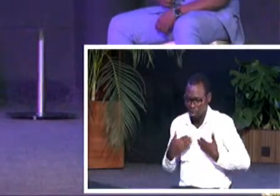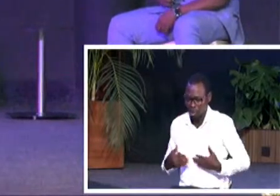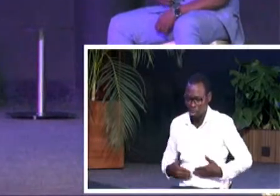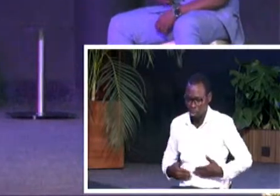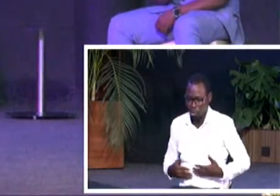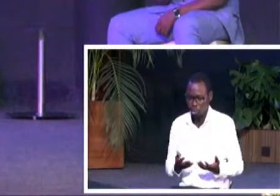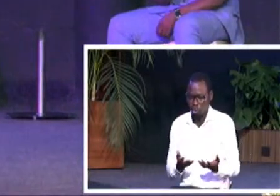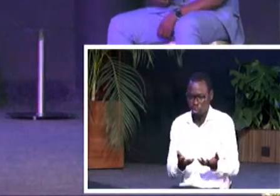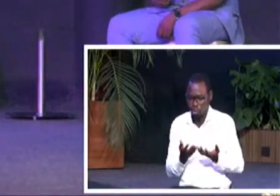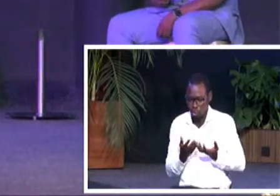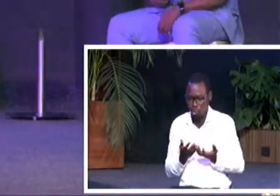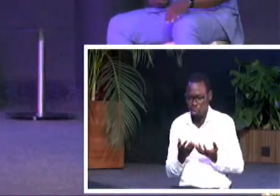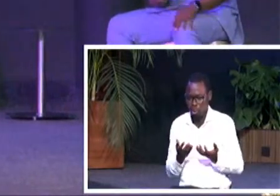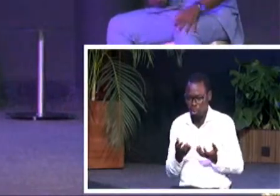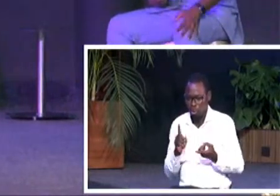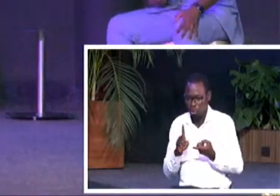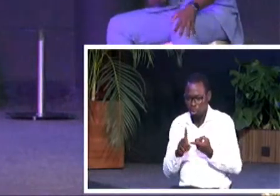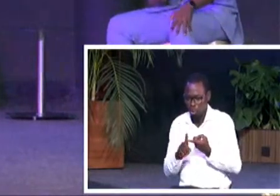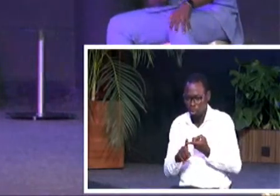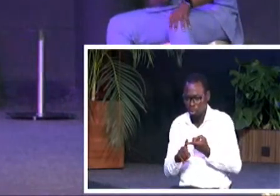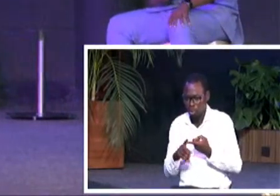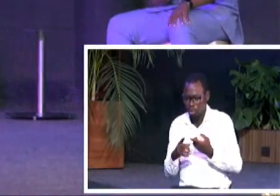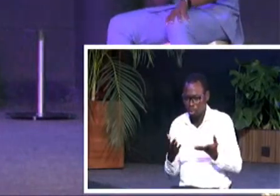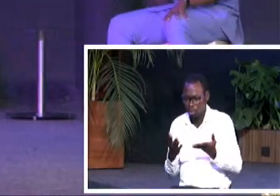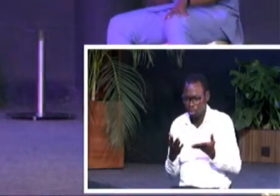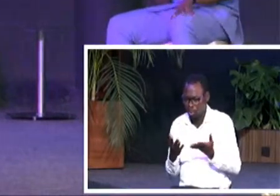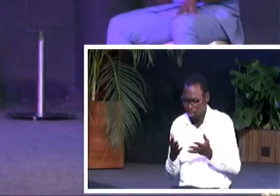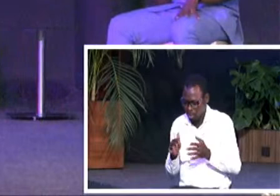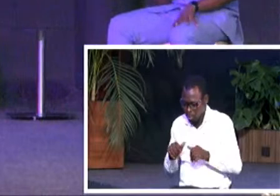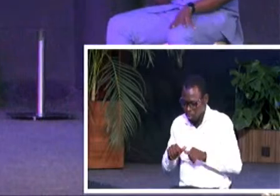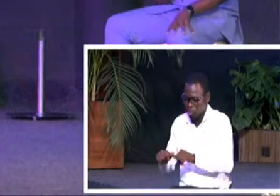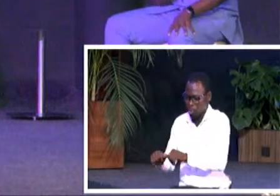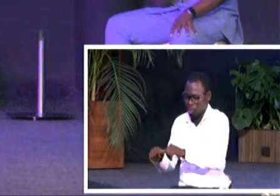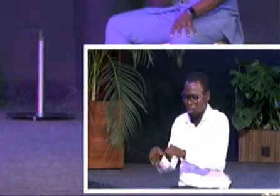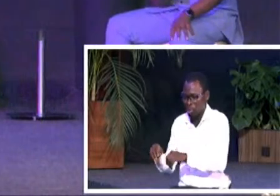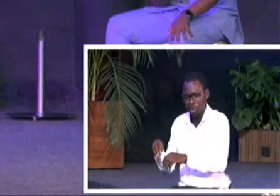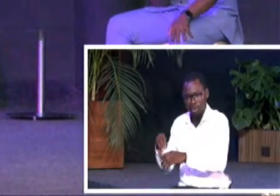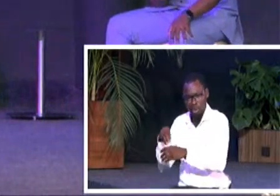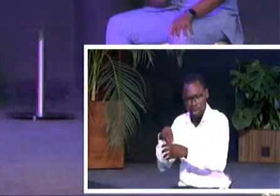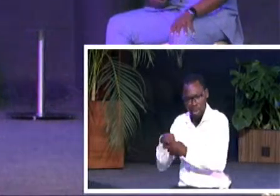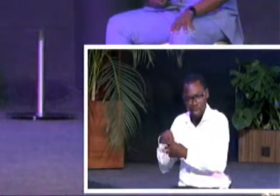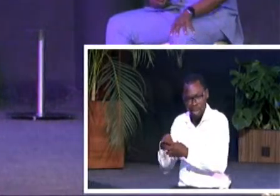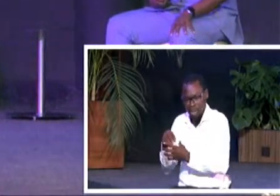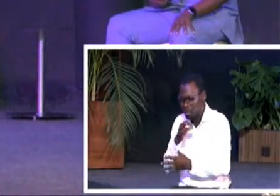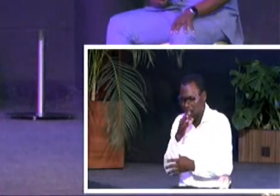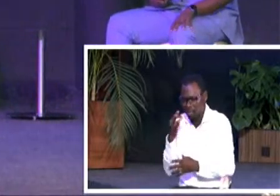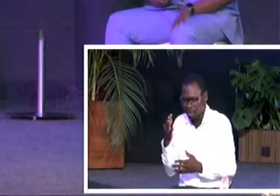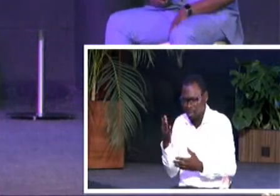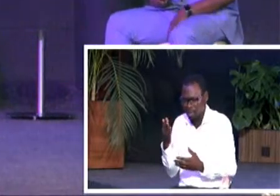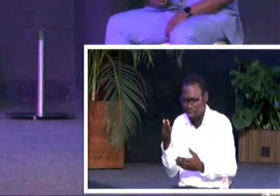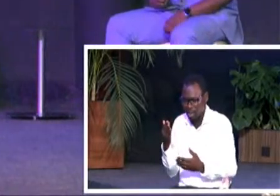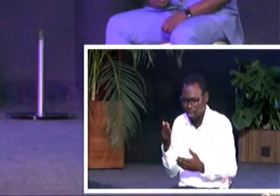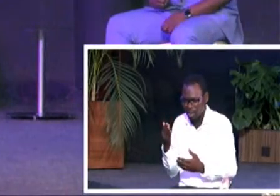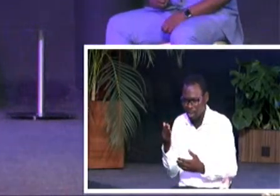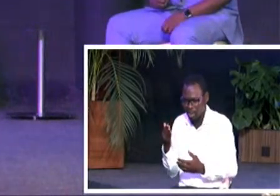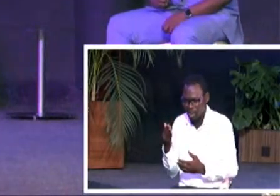stay in the space and how to stay relevant. That is from Godfred. And while you are,